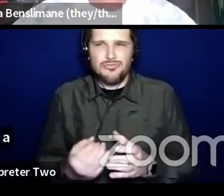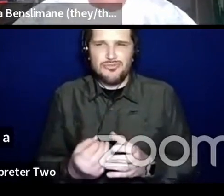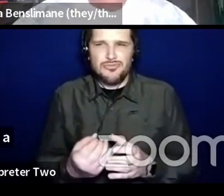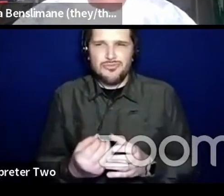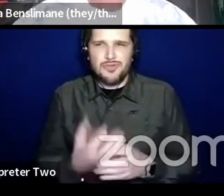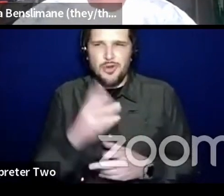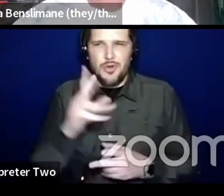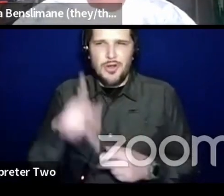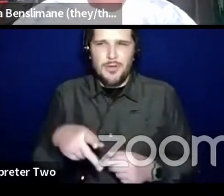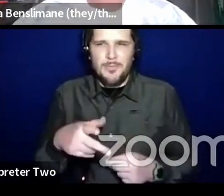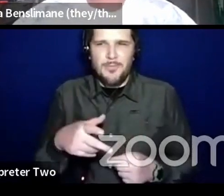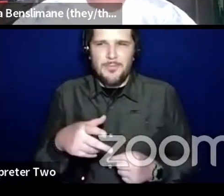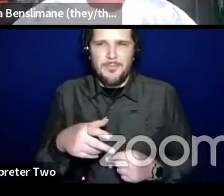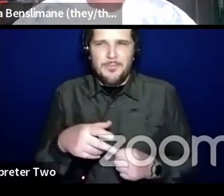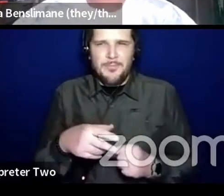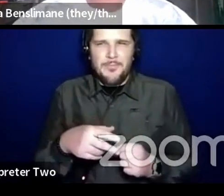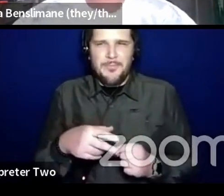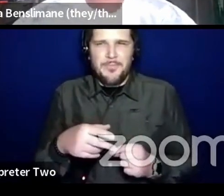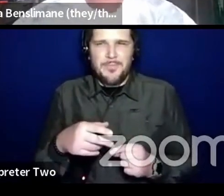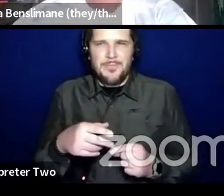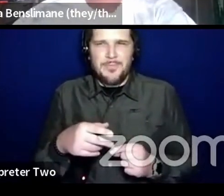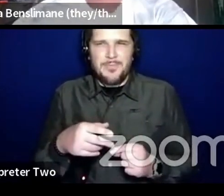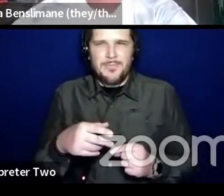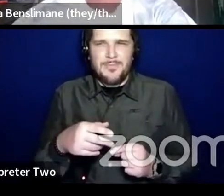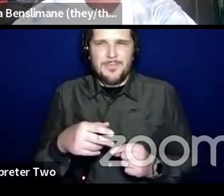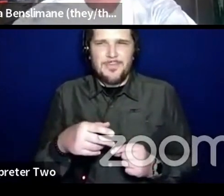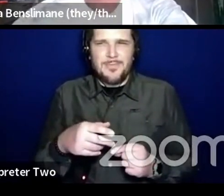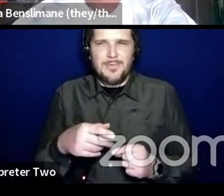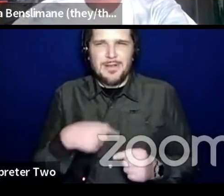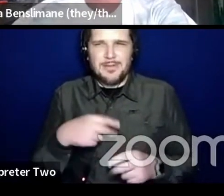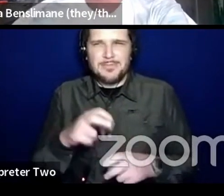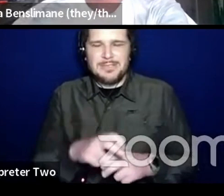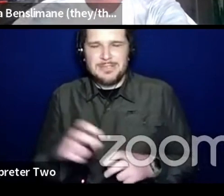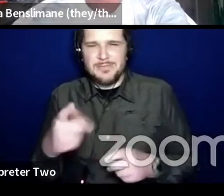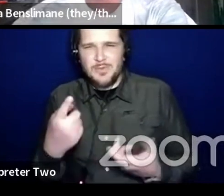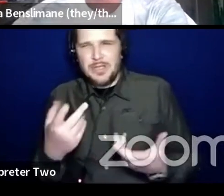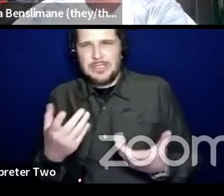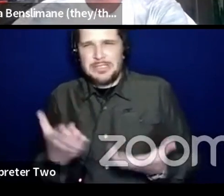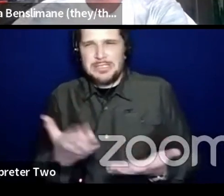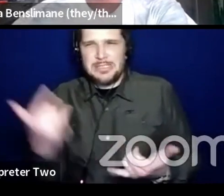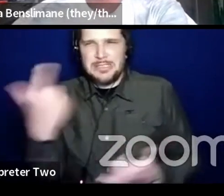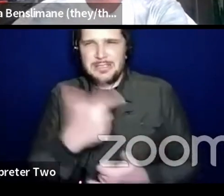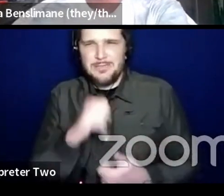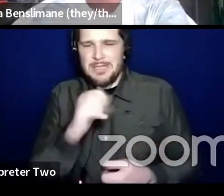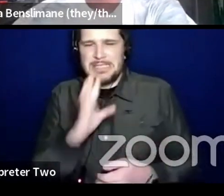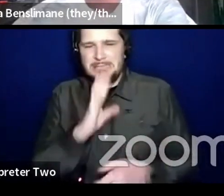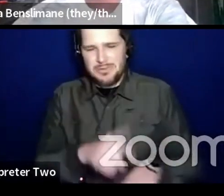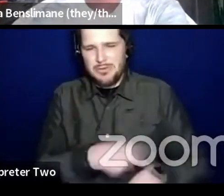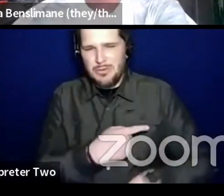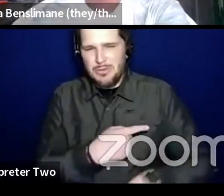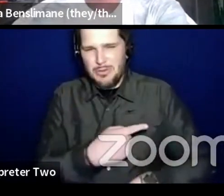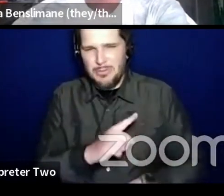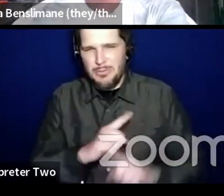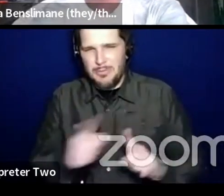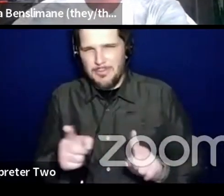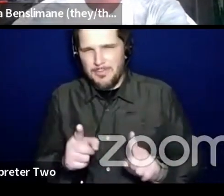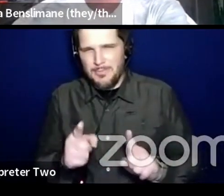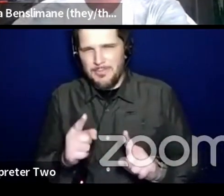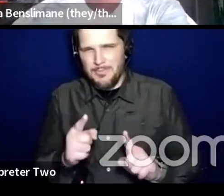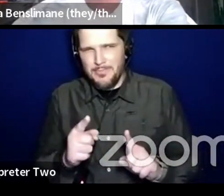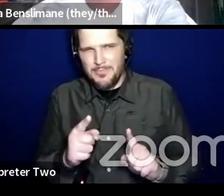know, I'm kind of just sitting with what everyone's shared today, so I'm not gonna speak too long, but I